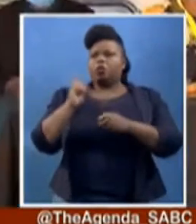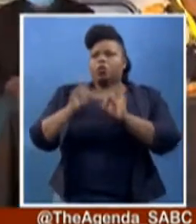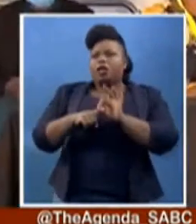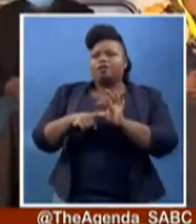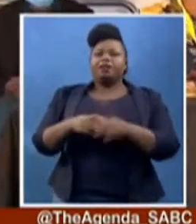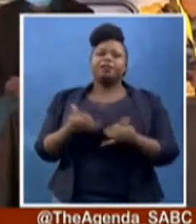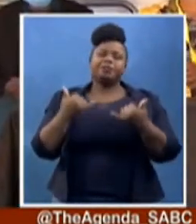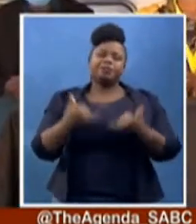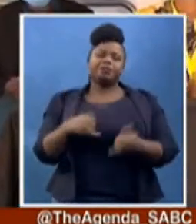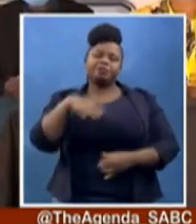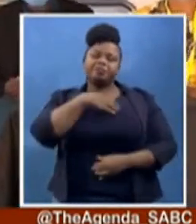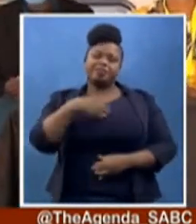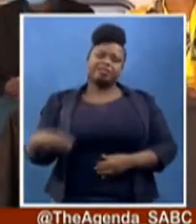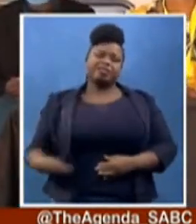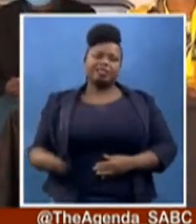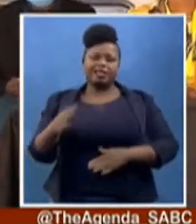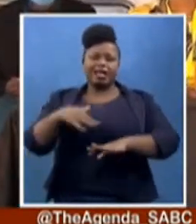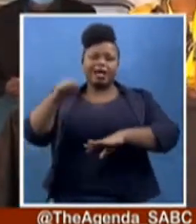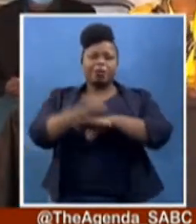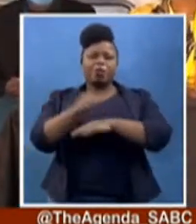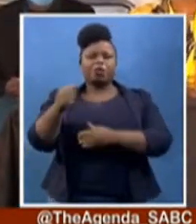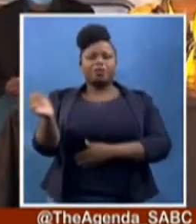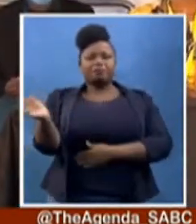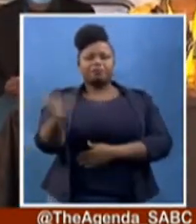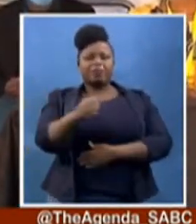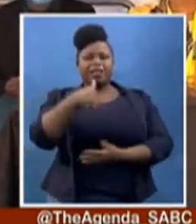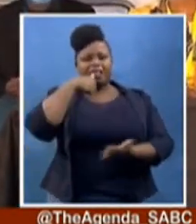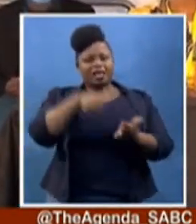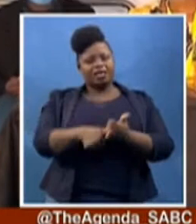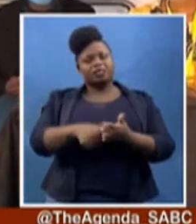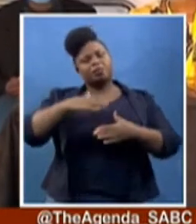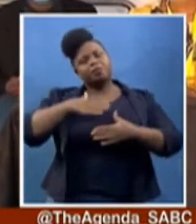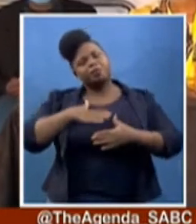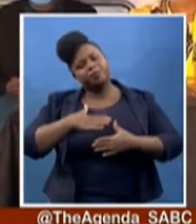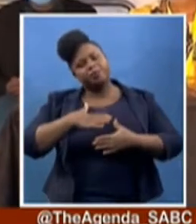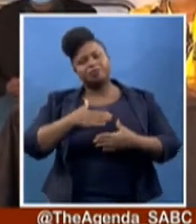I am so grateful. Ne ke sa kgolwe.